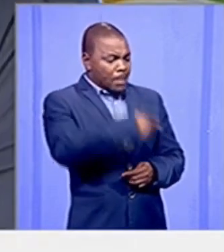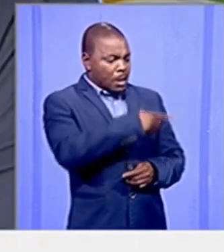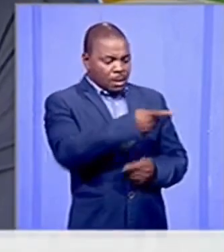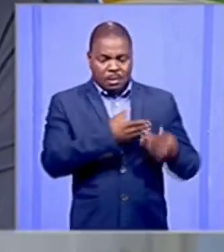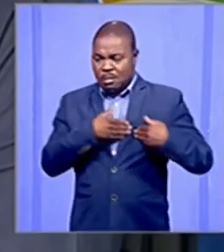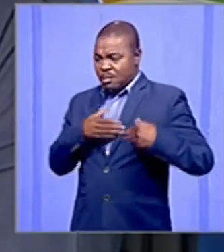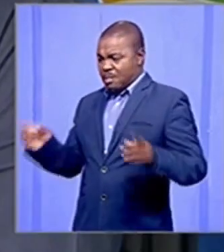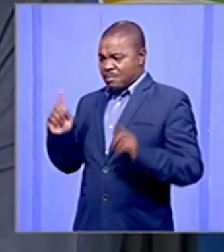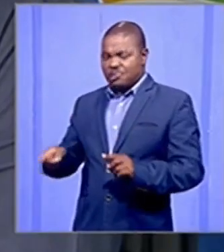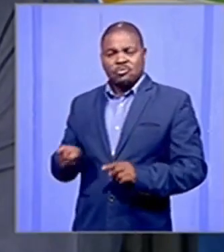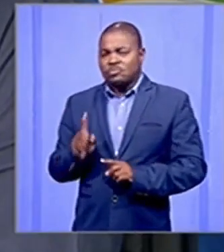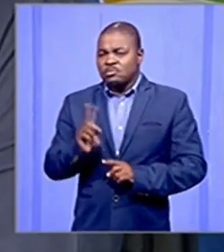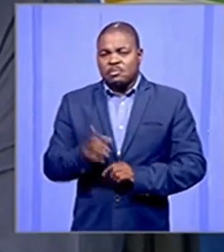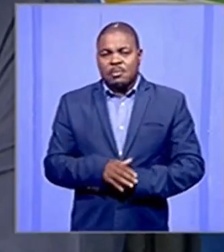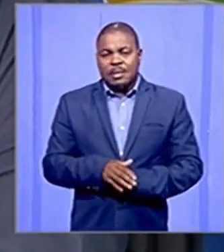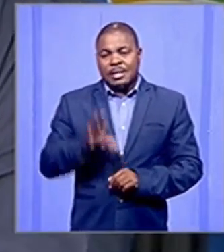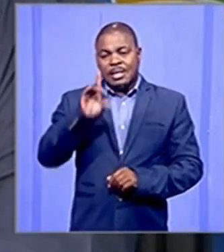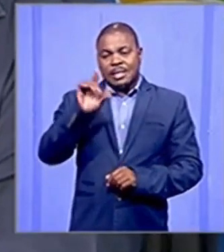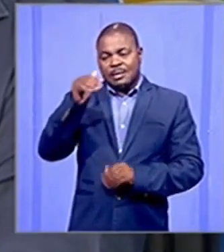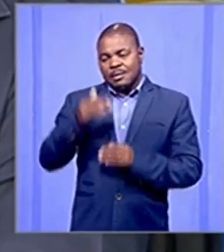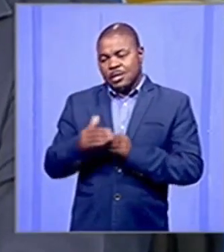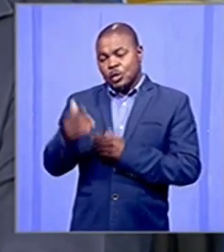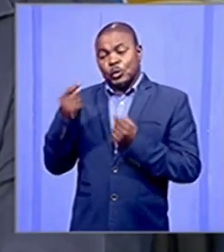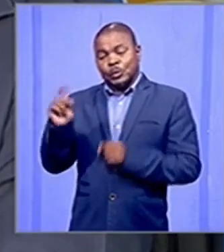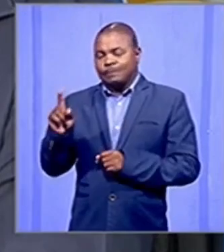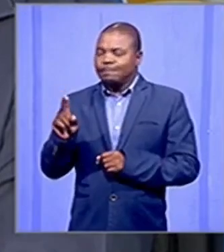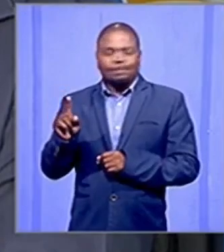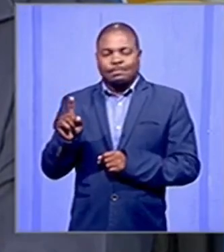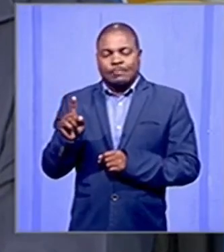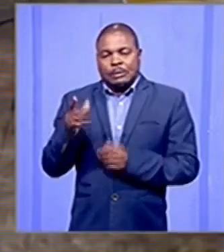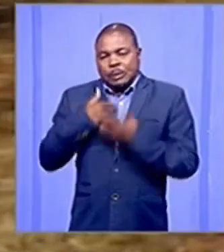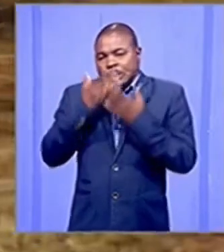Ha o so hlake hore DA e tla latela mehato efe tabeng ena.